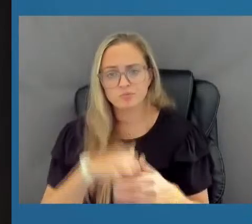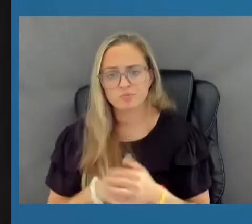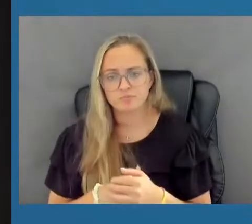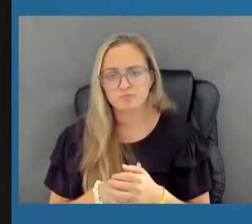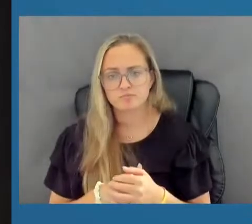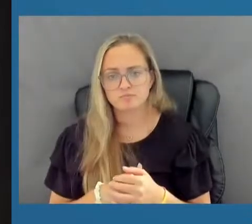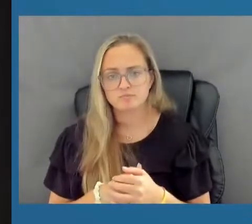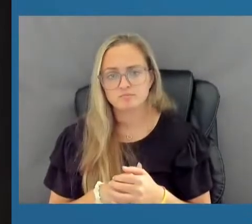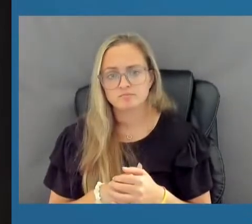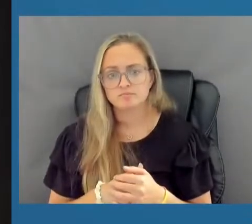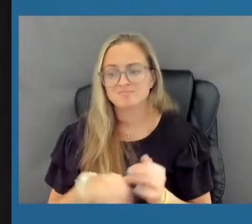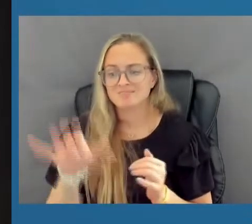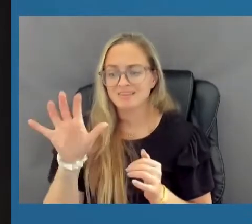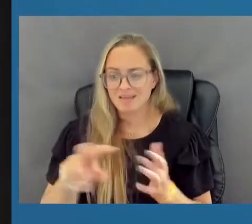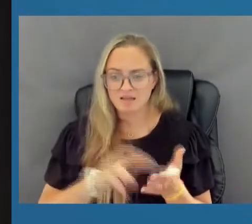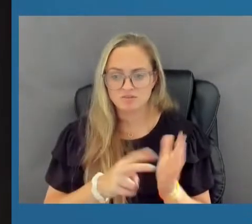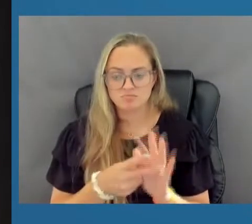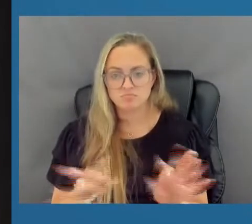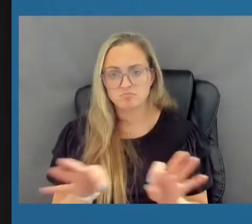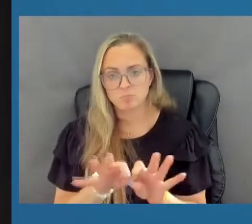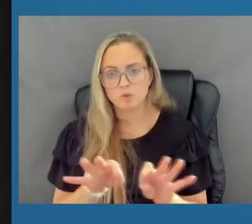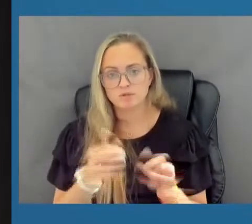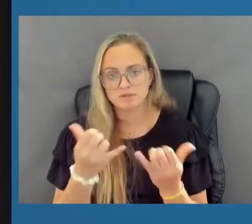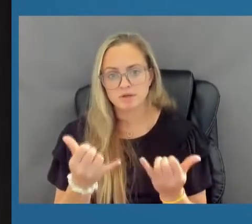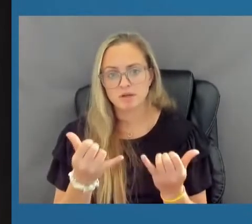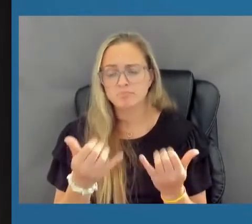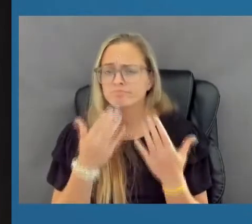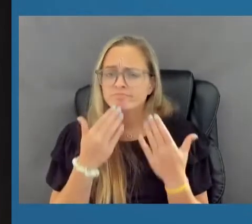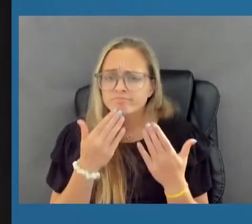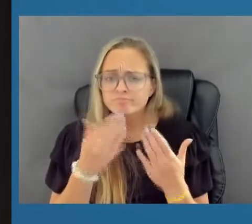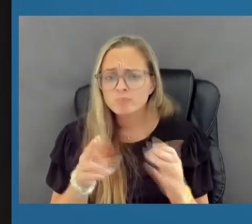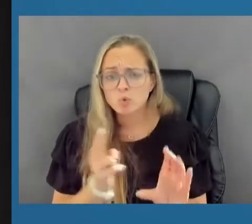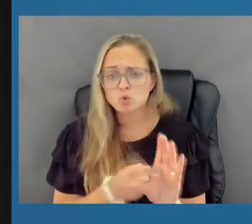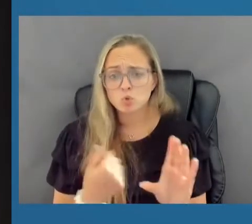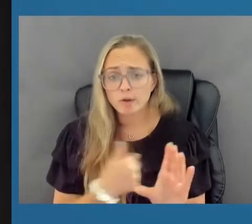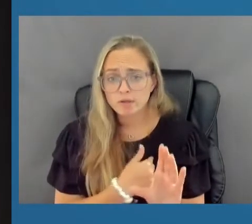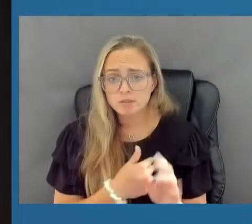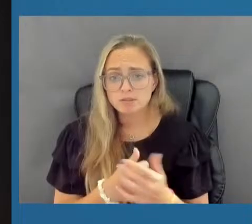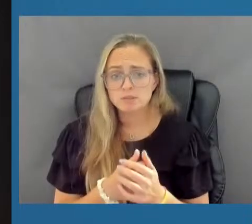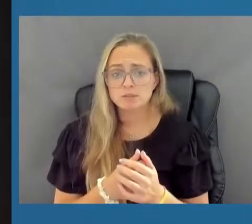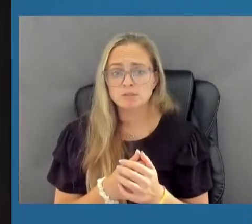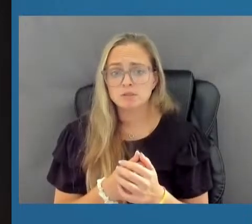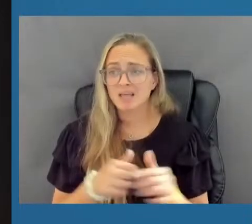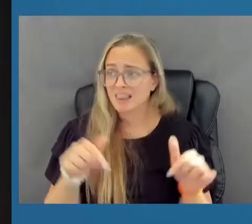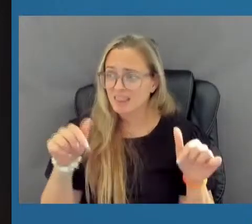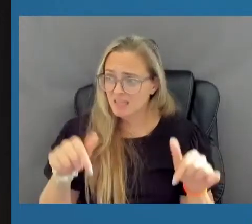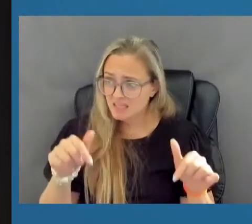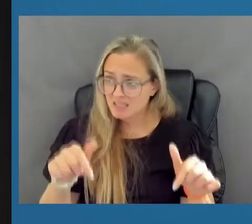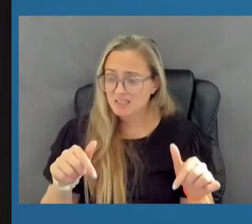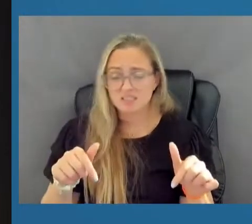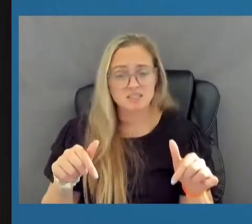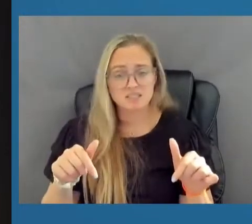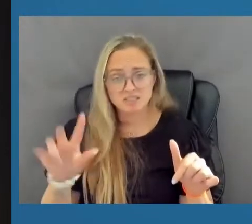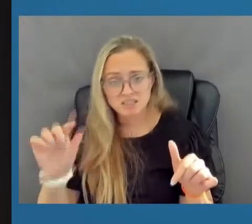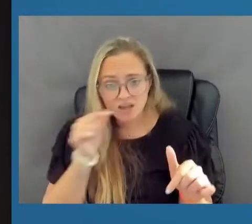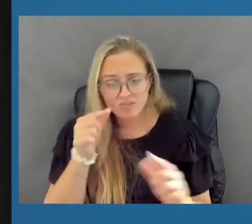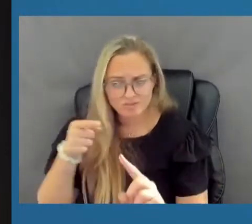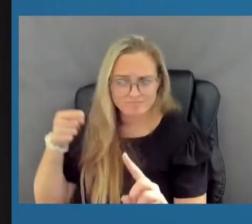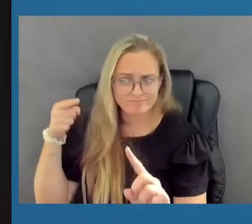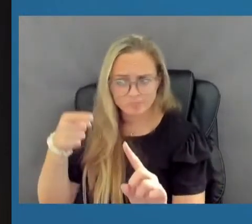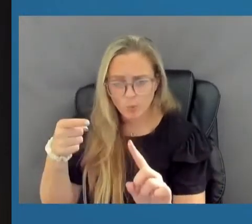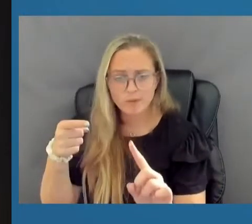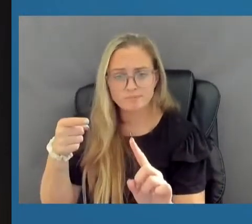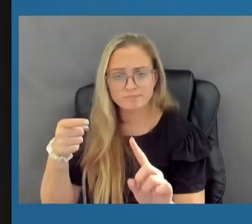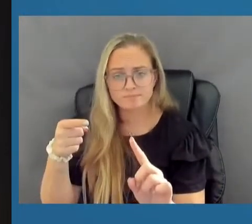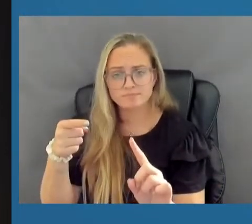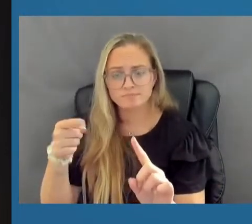So that's what this means today. And I'm so grateful you could join us here because this is what government is all about.